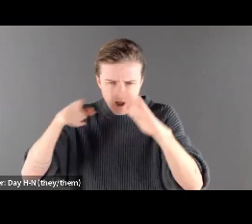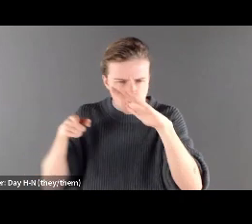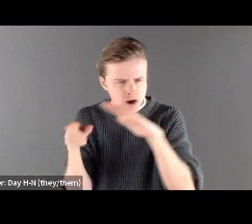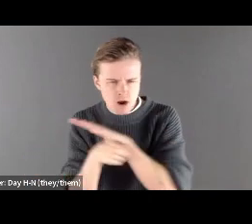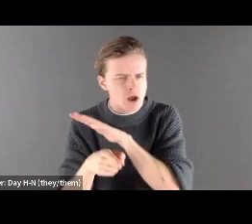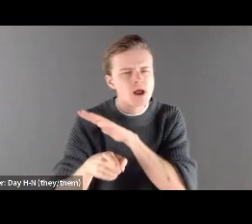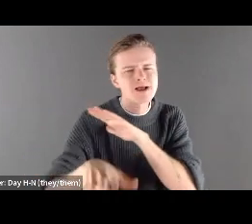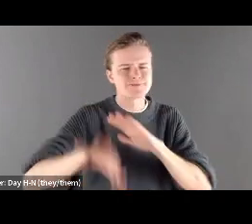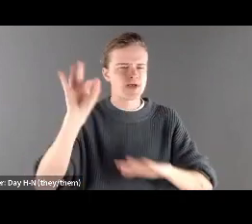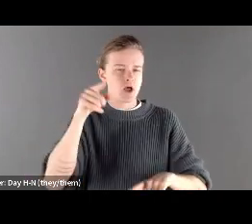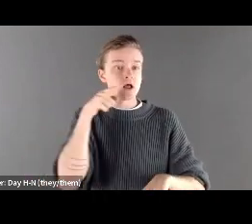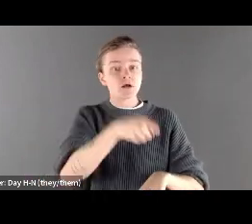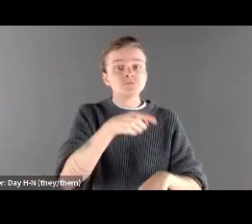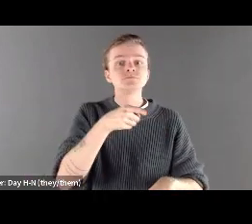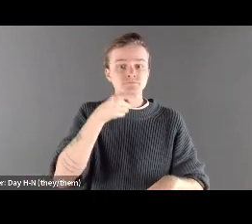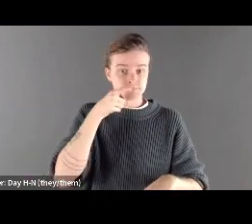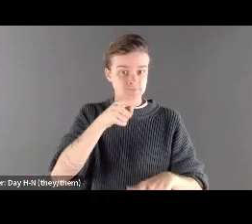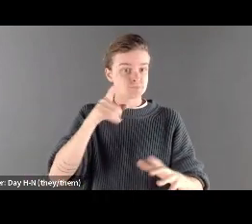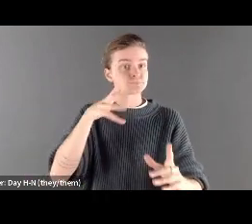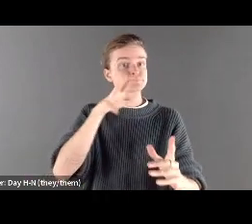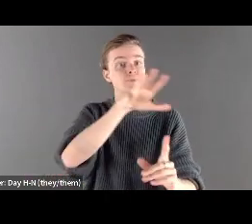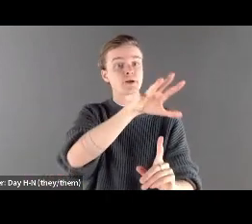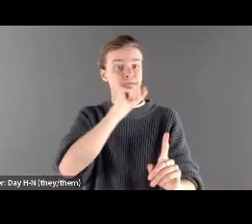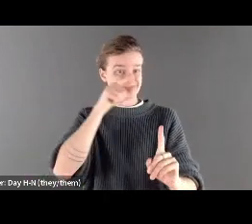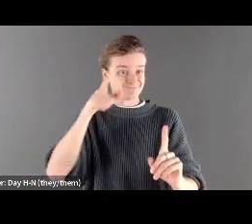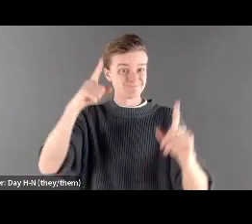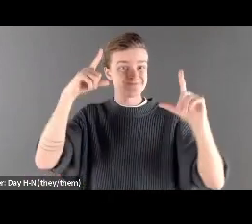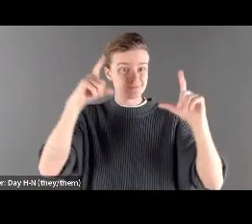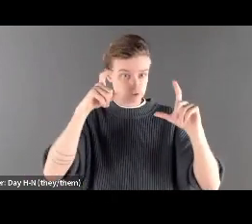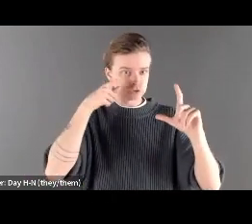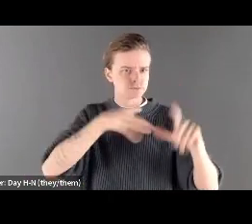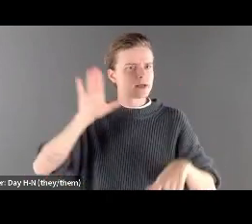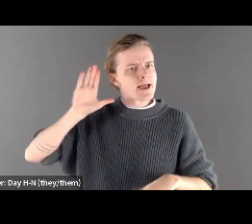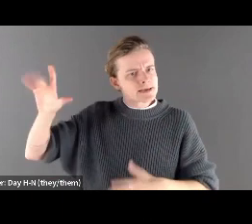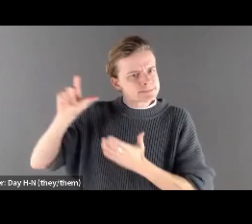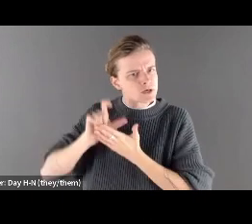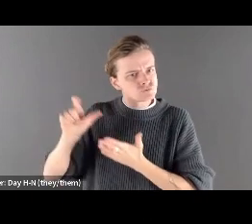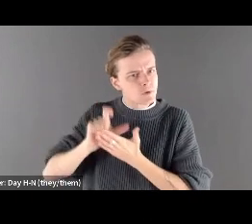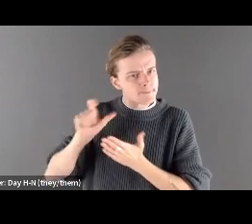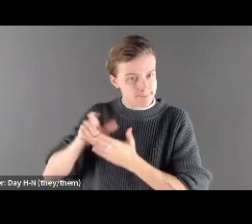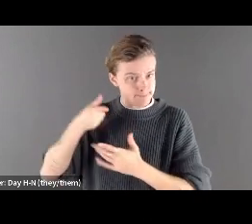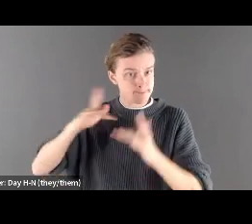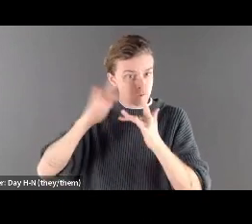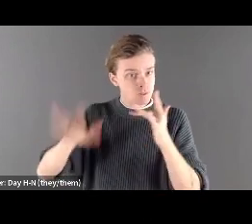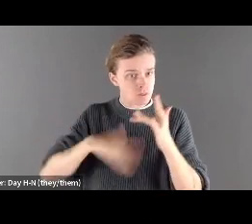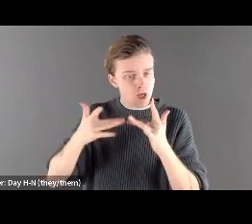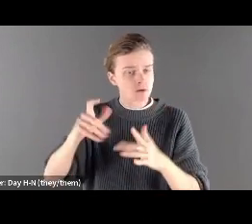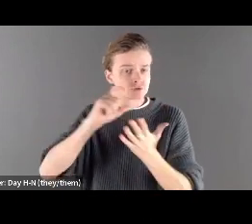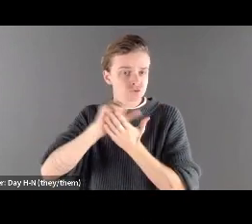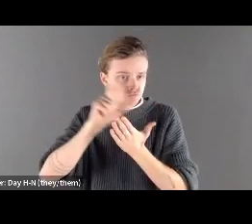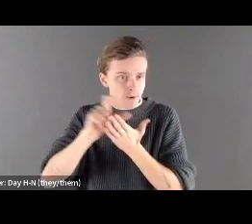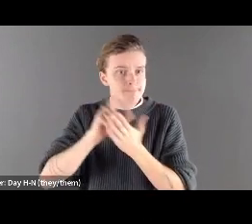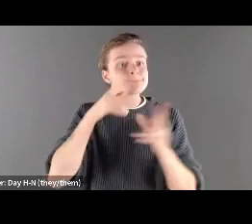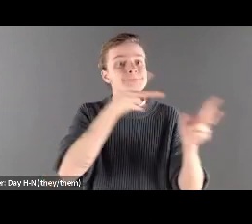tool, posted an image of Derek from his private Instagram, as well as a photo captured of him during